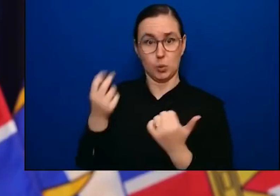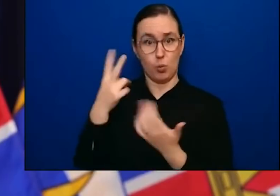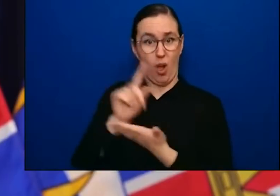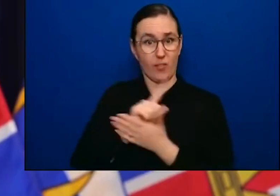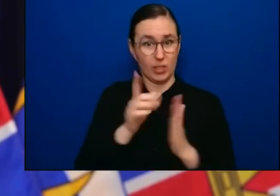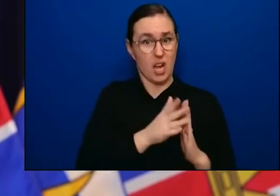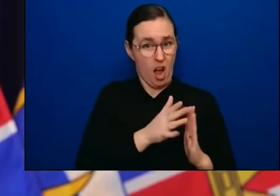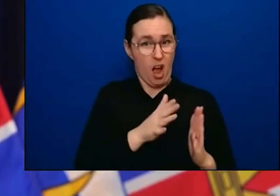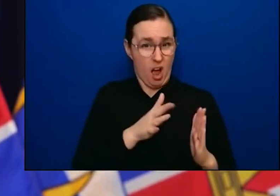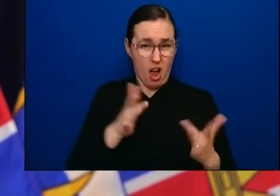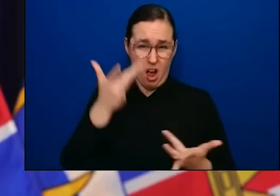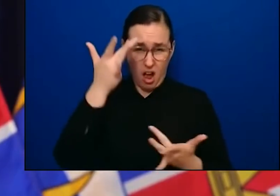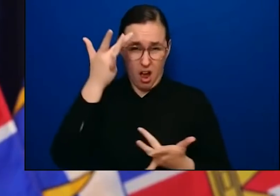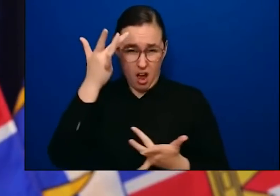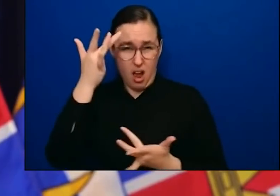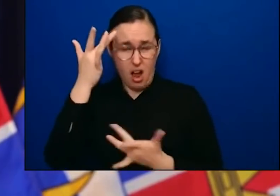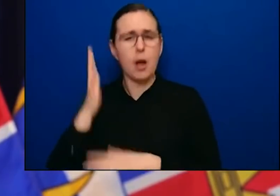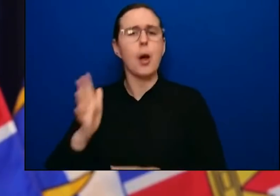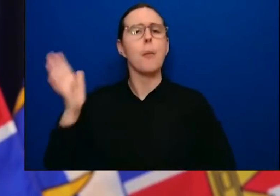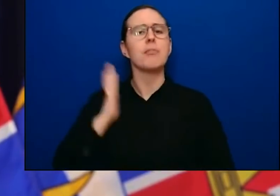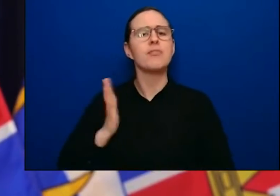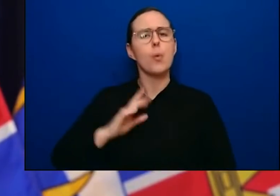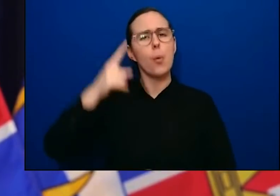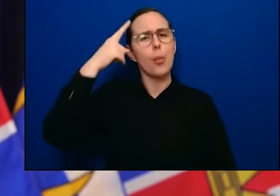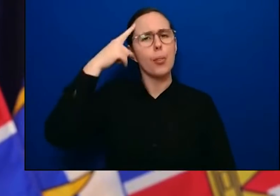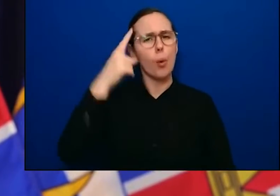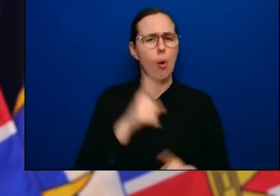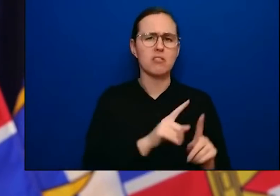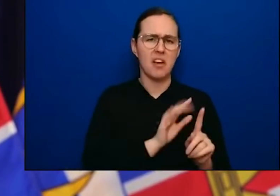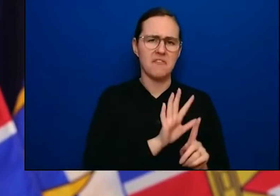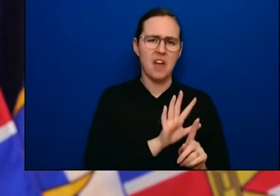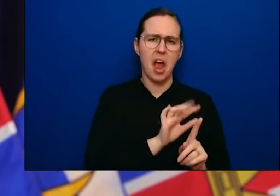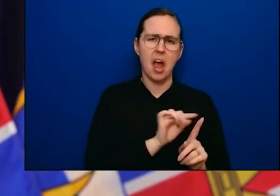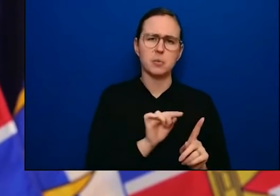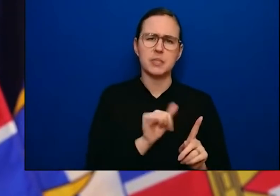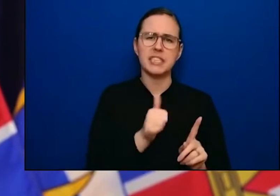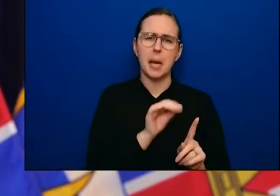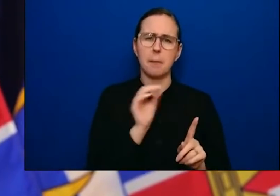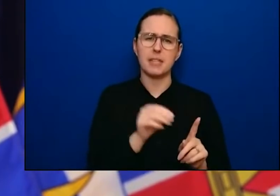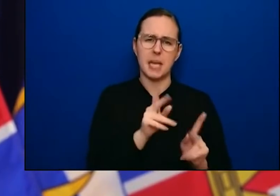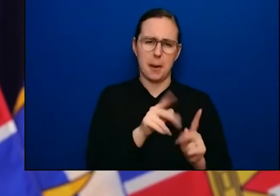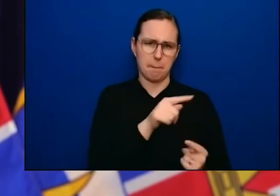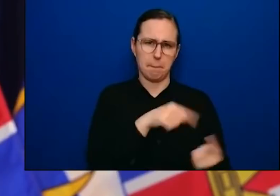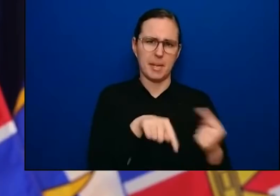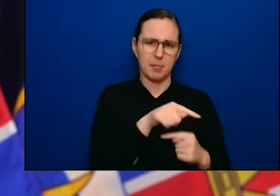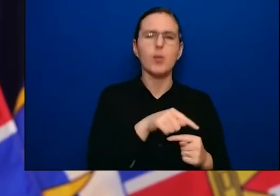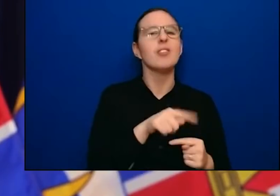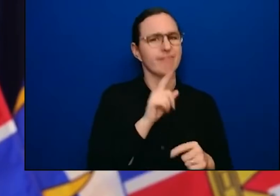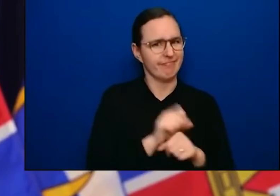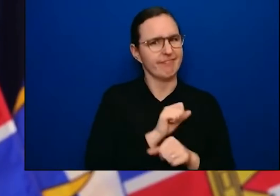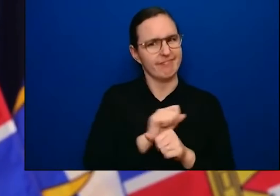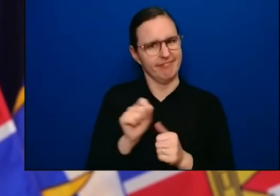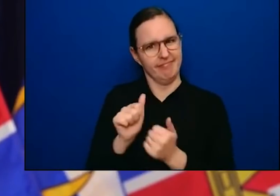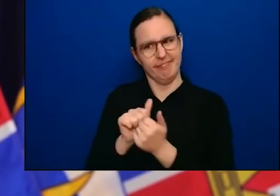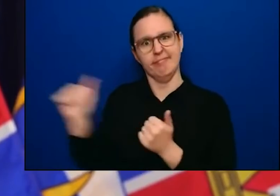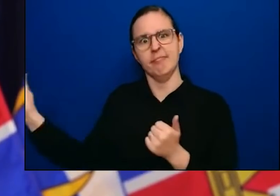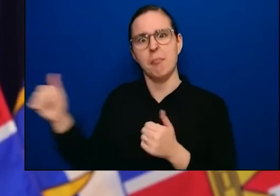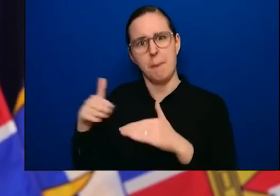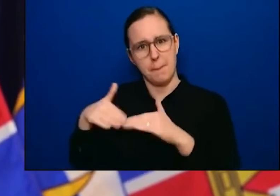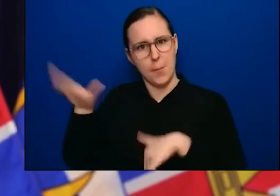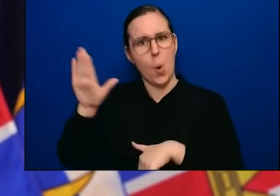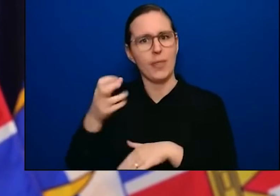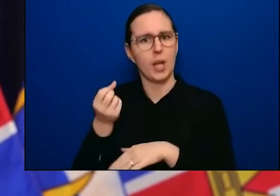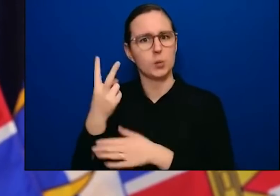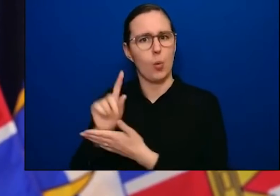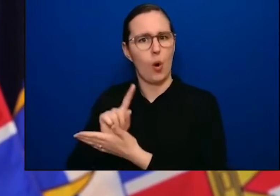that's pre-Omicron. So we're still trying to figure out, as you know, Omicron really burst onto the world stage less